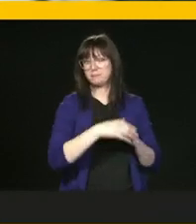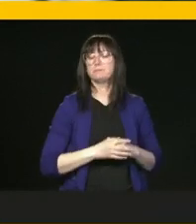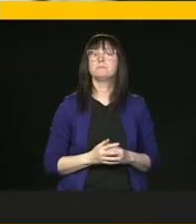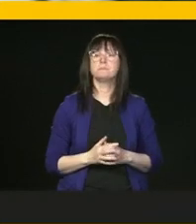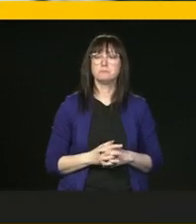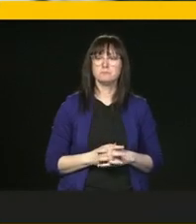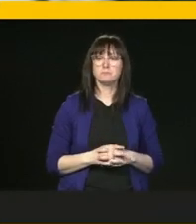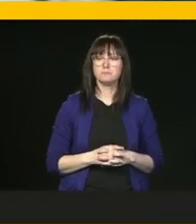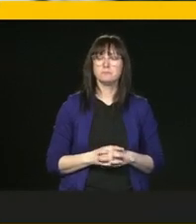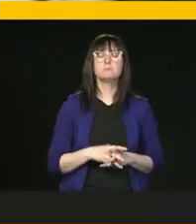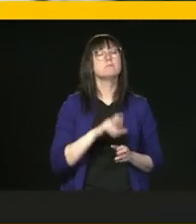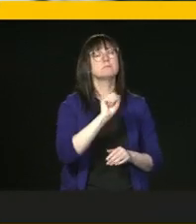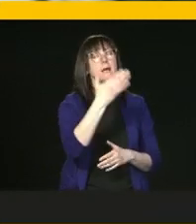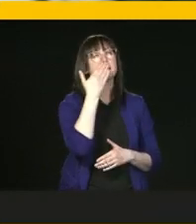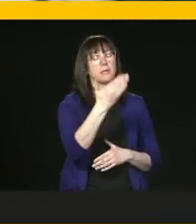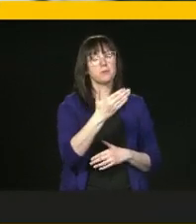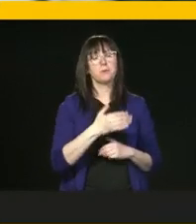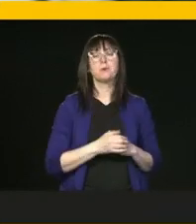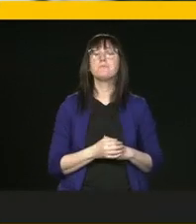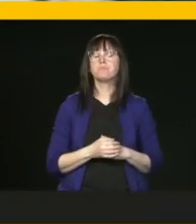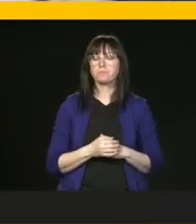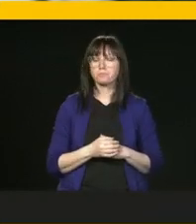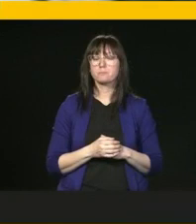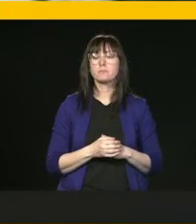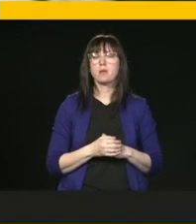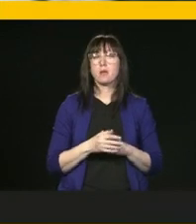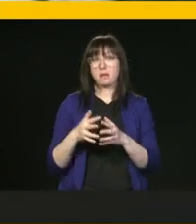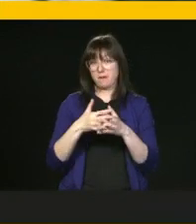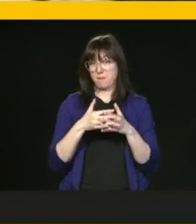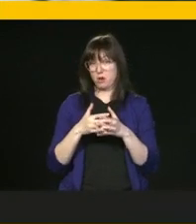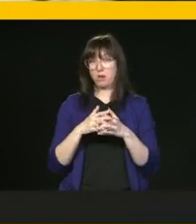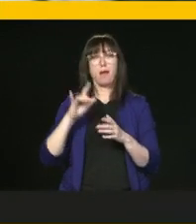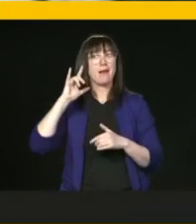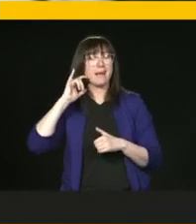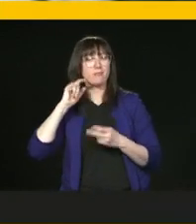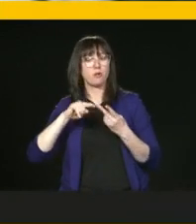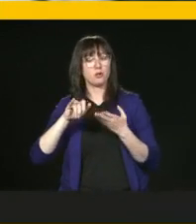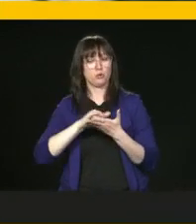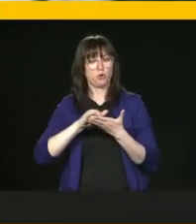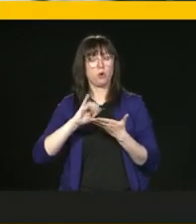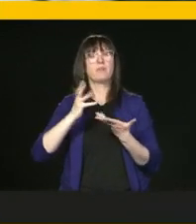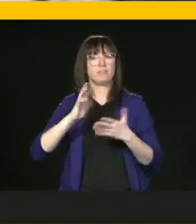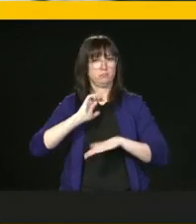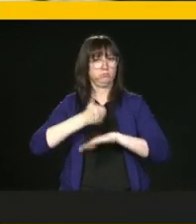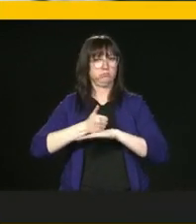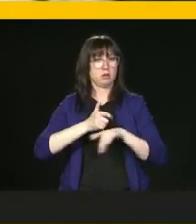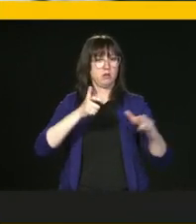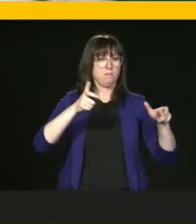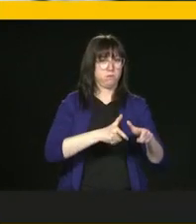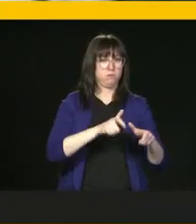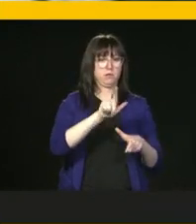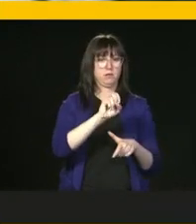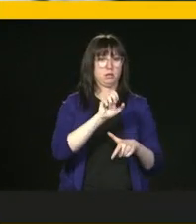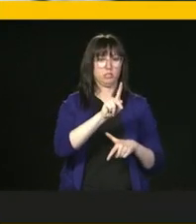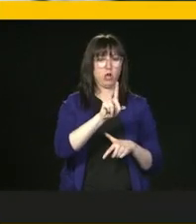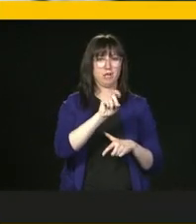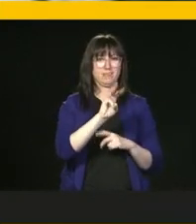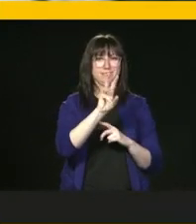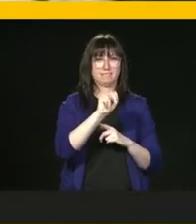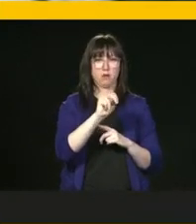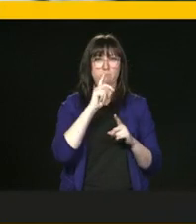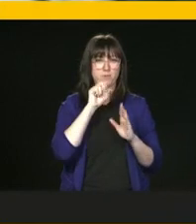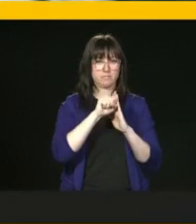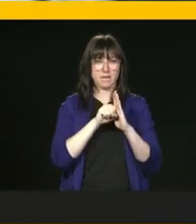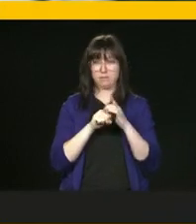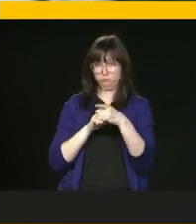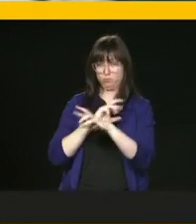Yes, thank you, Prime Minister. In the United States, California and New York have enacted lockdown measures at the state level, you're not ready yet